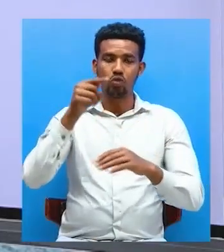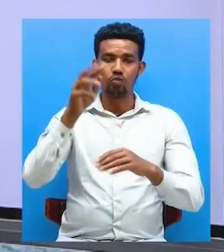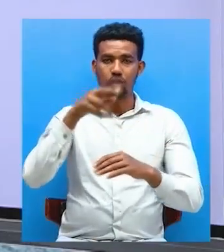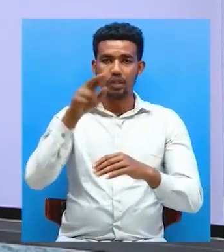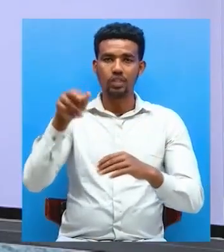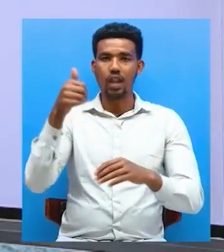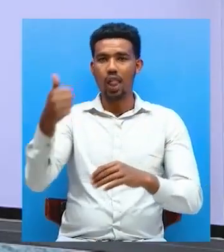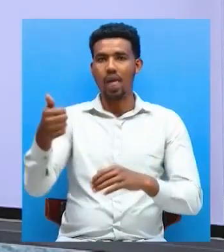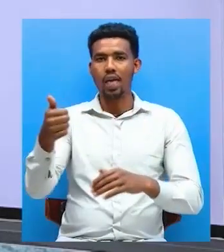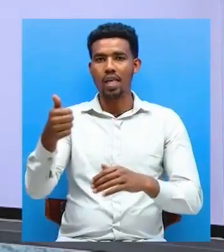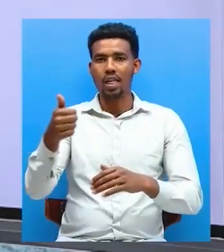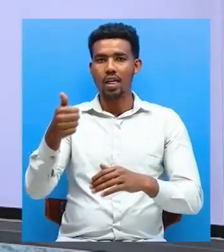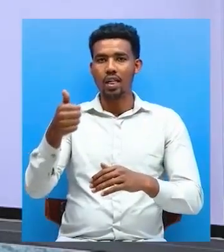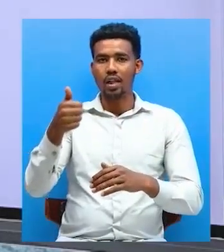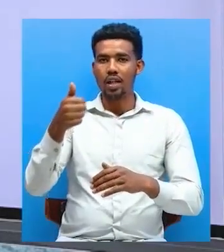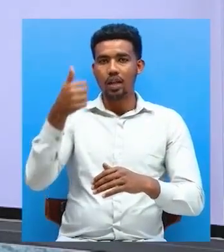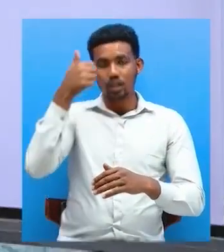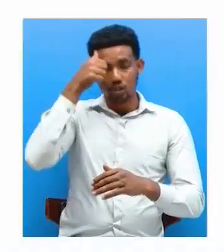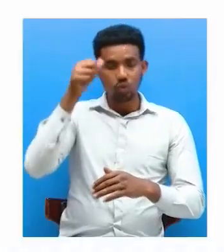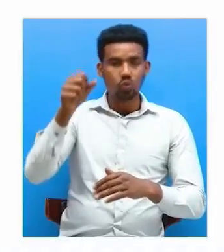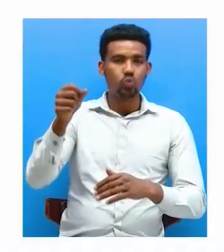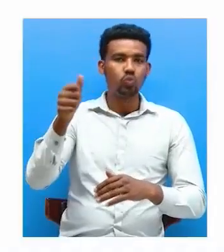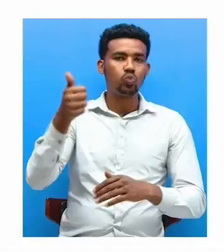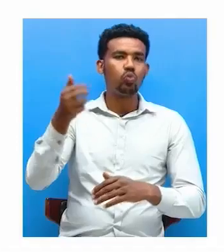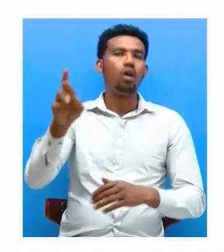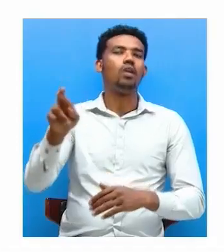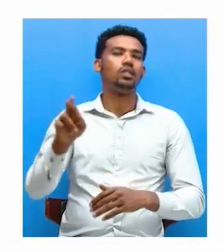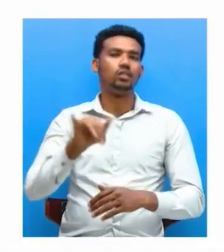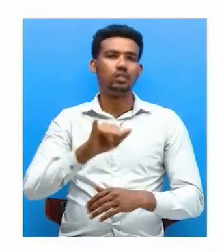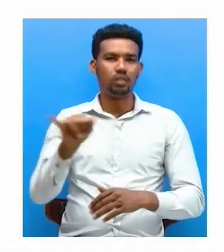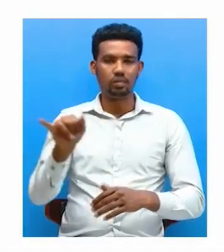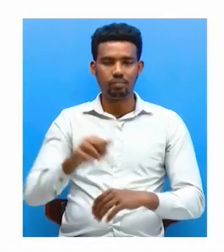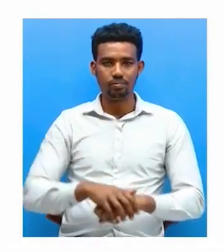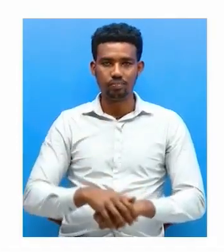are. Let us continue. They,